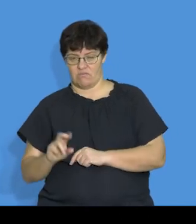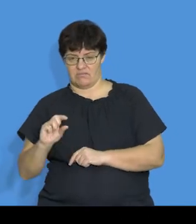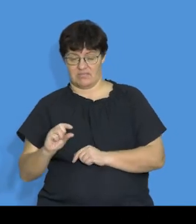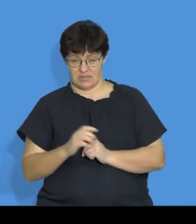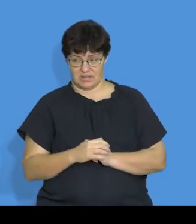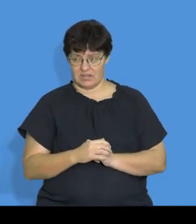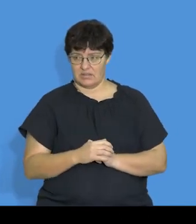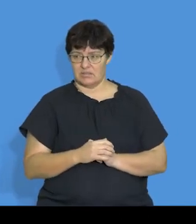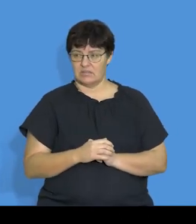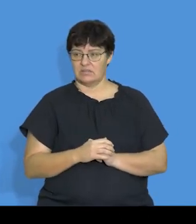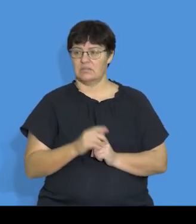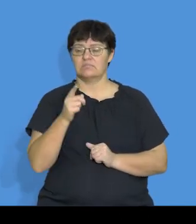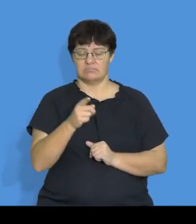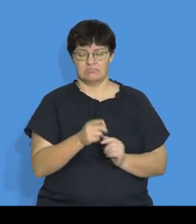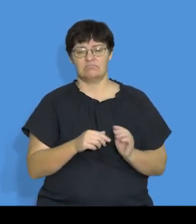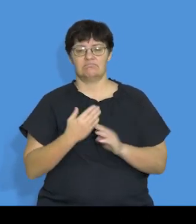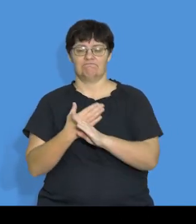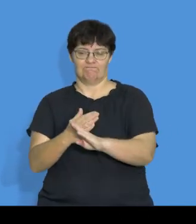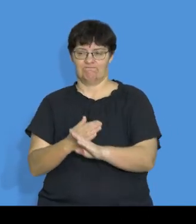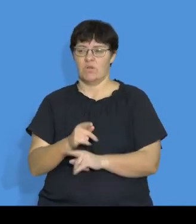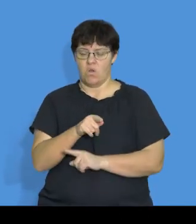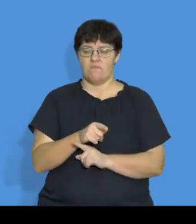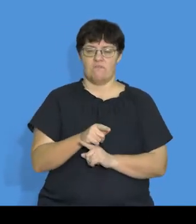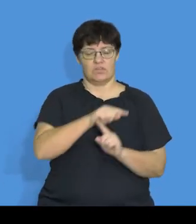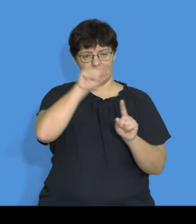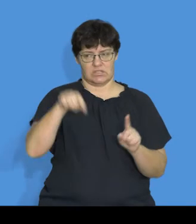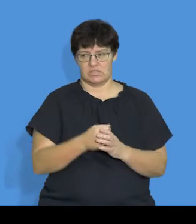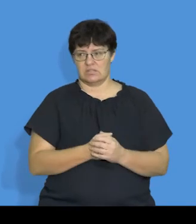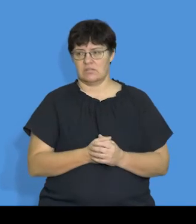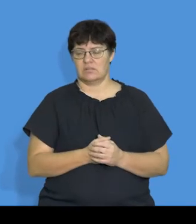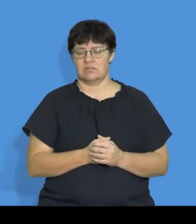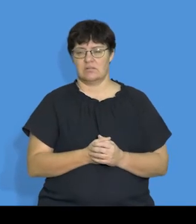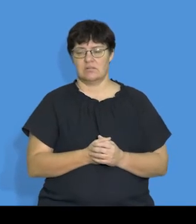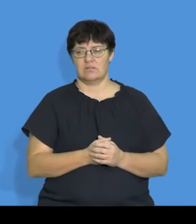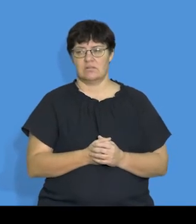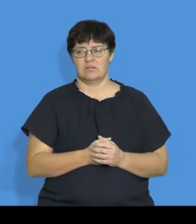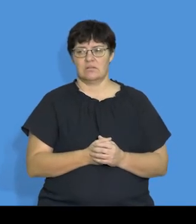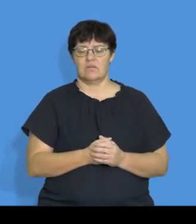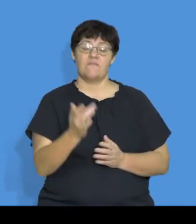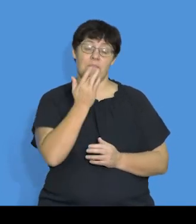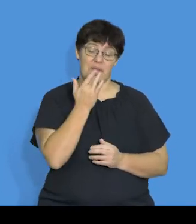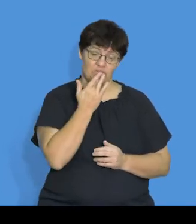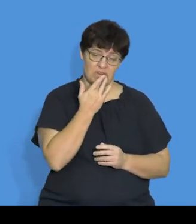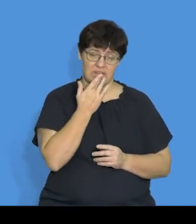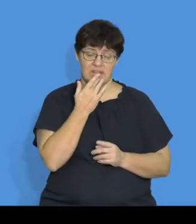this is actually the resistance of the circuit, both you know, of the battery as well